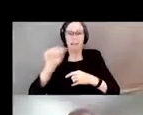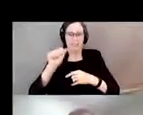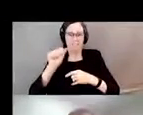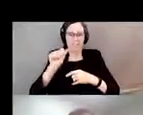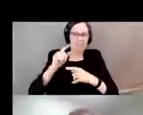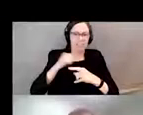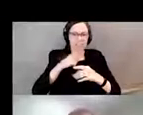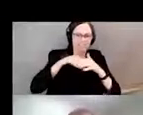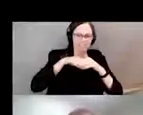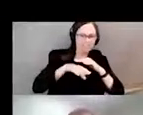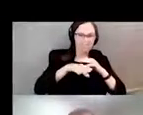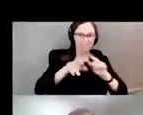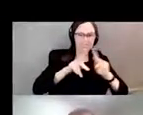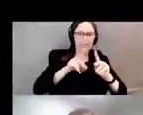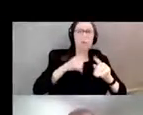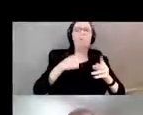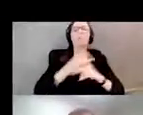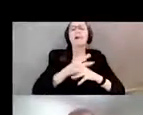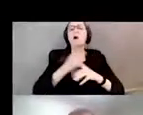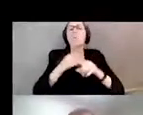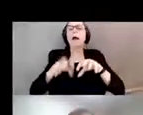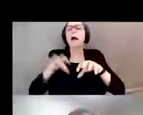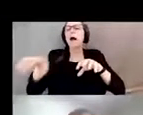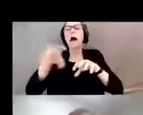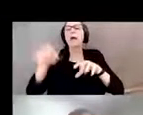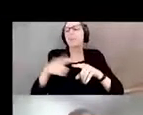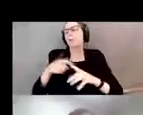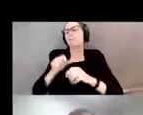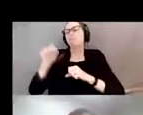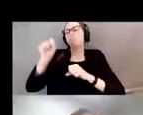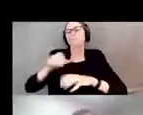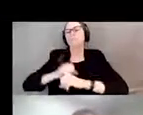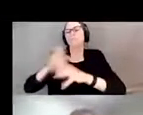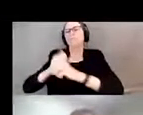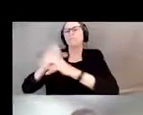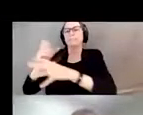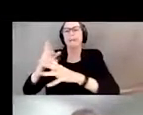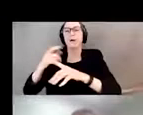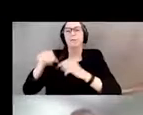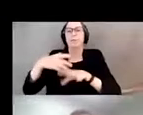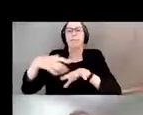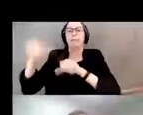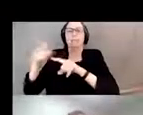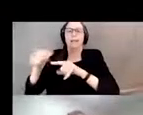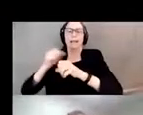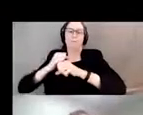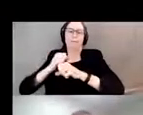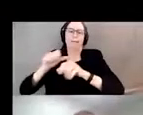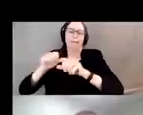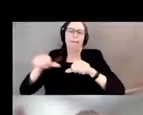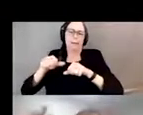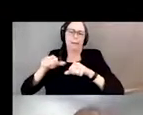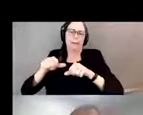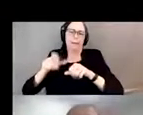main patrols are, and they will hit those convoys after they get out of the protected area. And so the picture that you're seeing in the